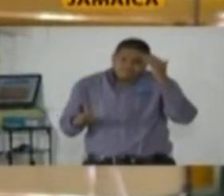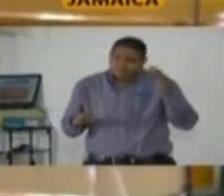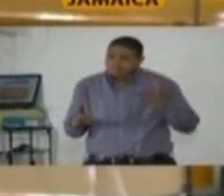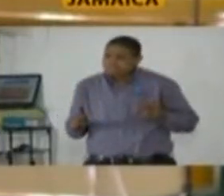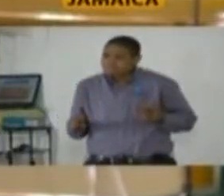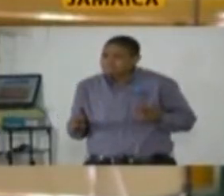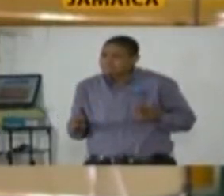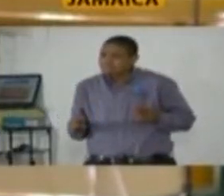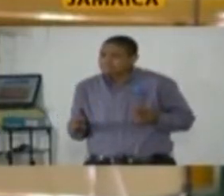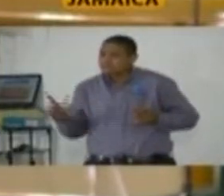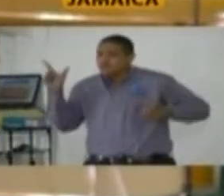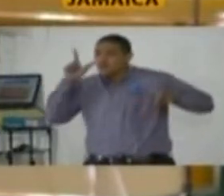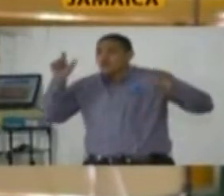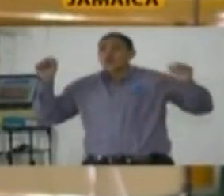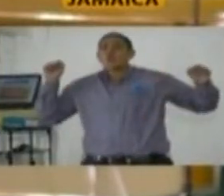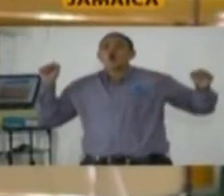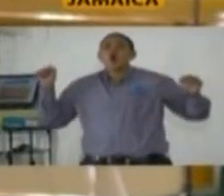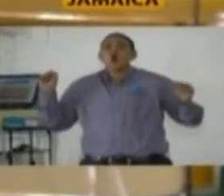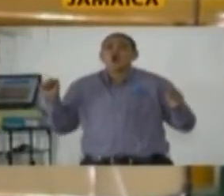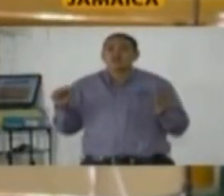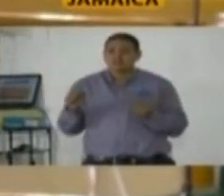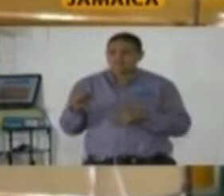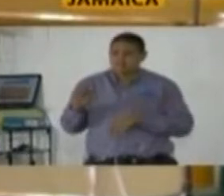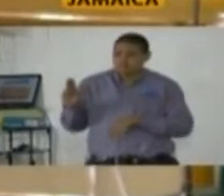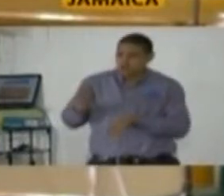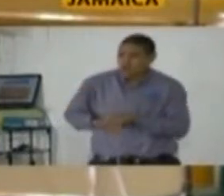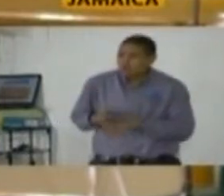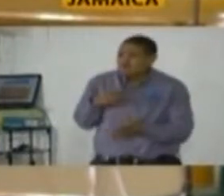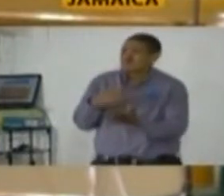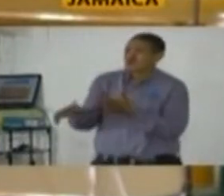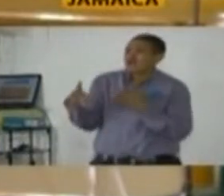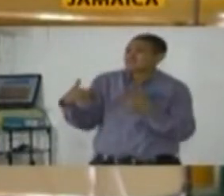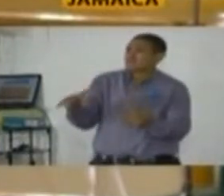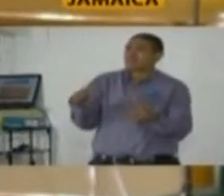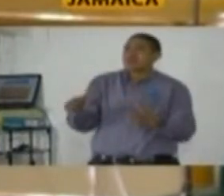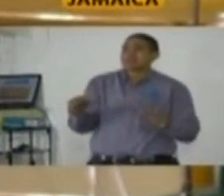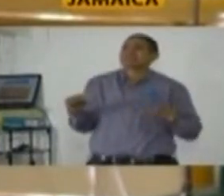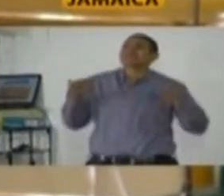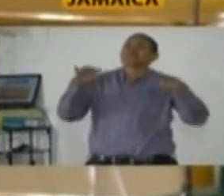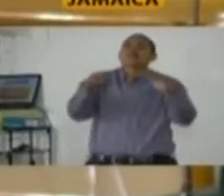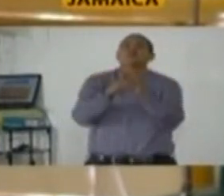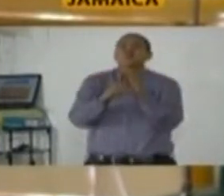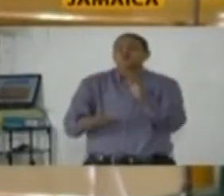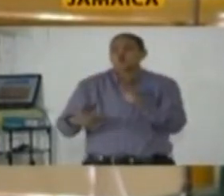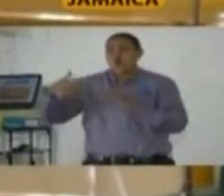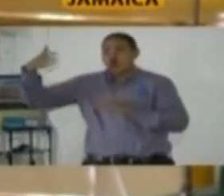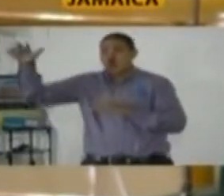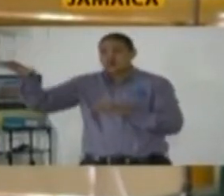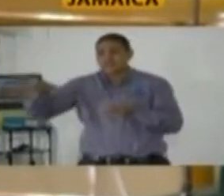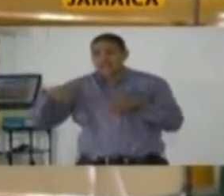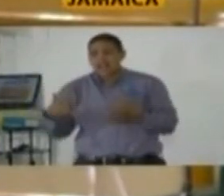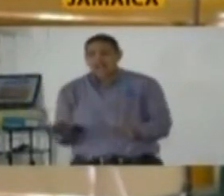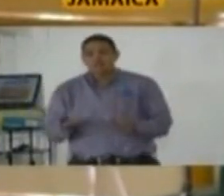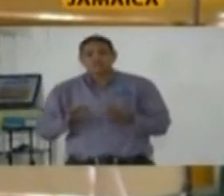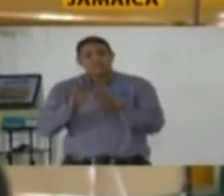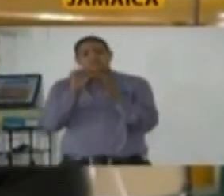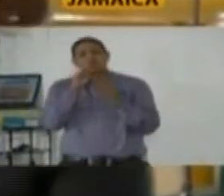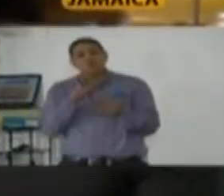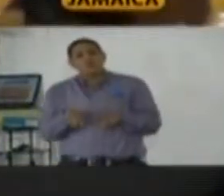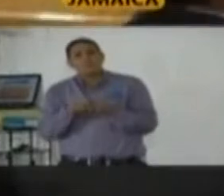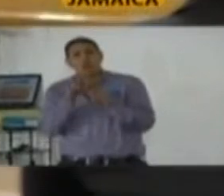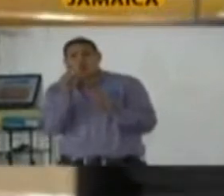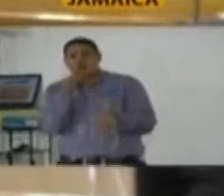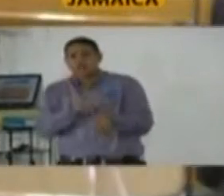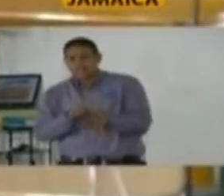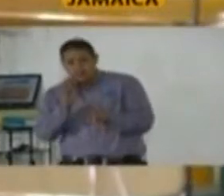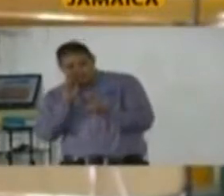what is normal, rough play, gathering of students on the outside of classes, especially during breaks and lunchtime,